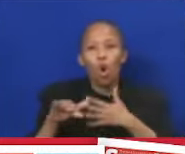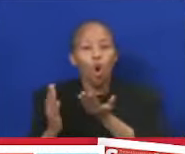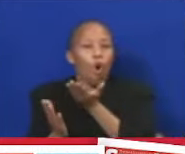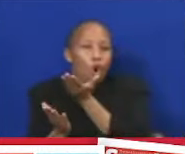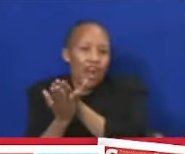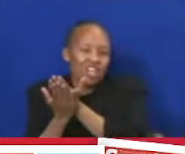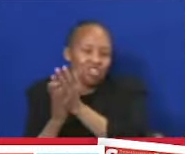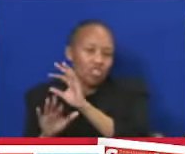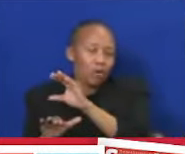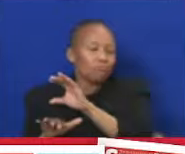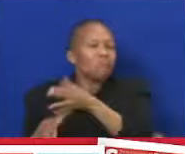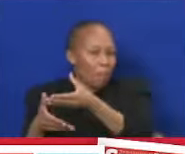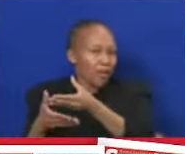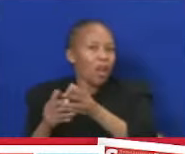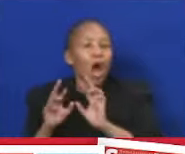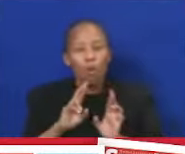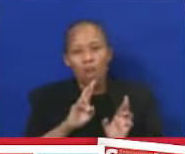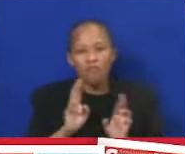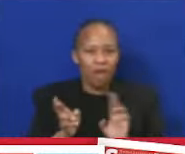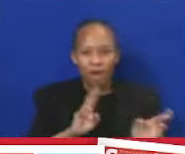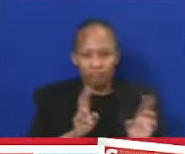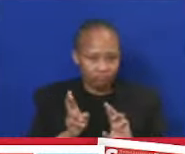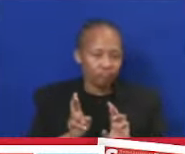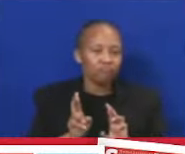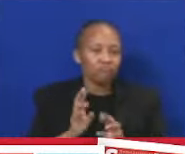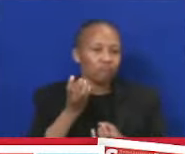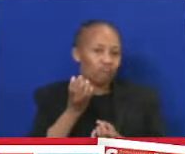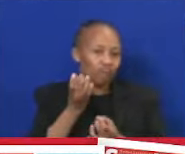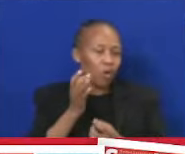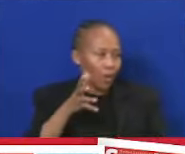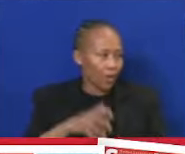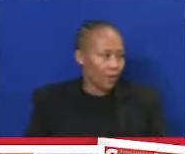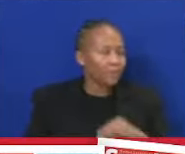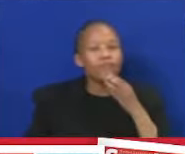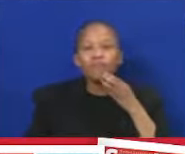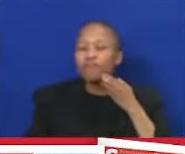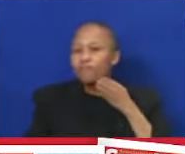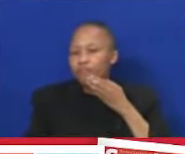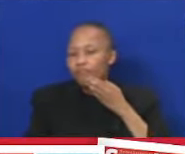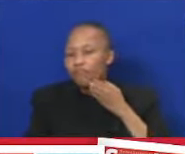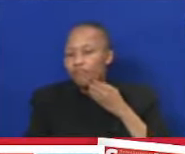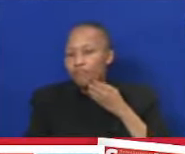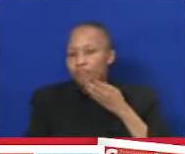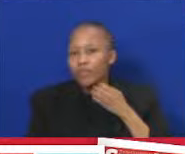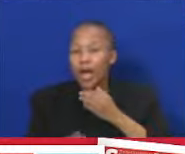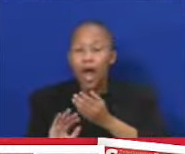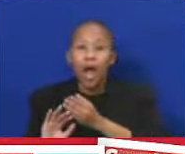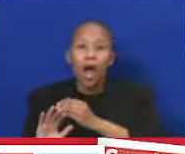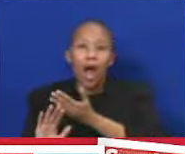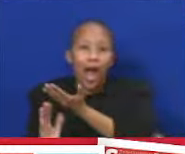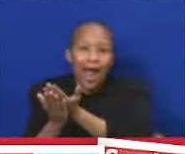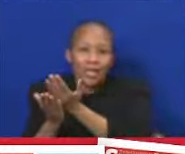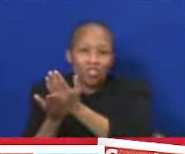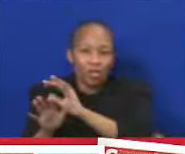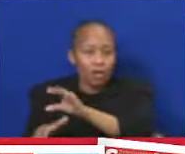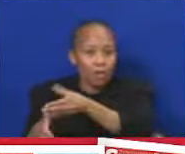I maybe just to point out that in the annexures bundle, you already have